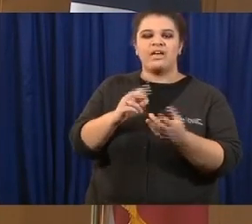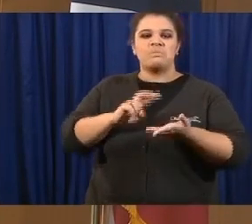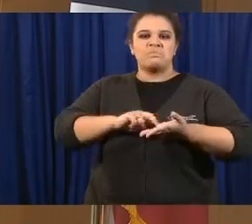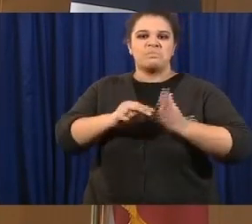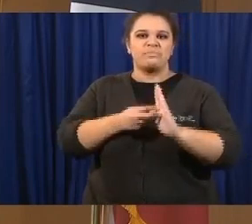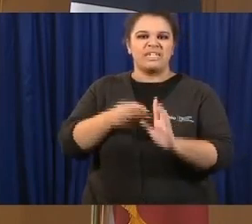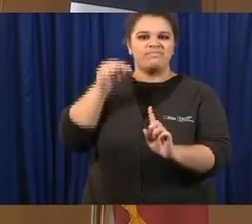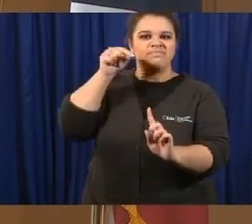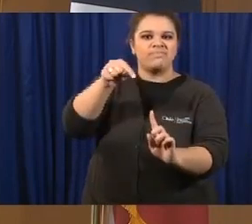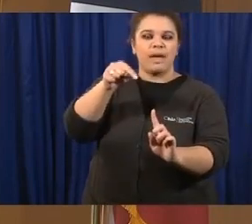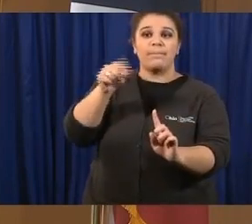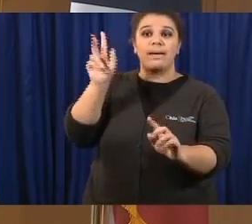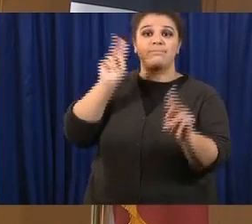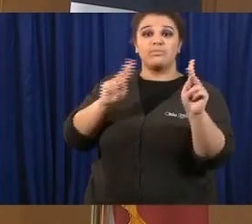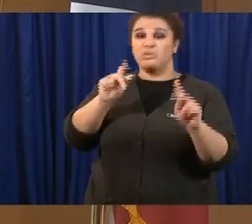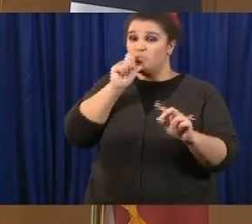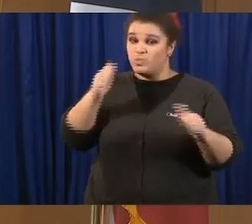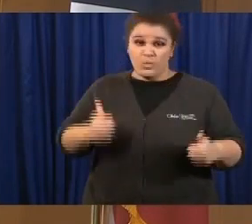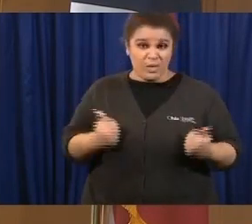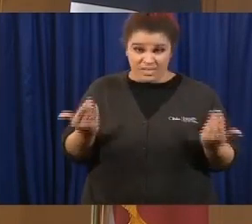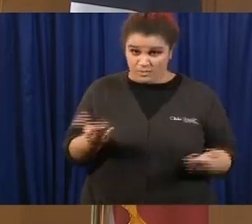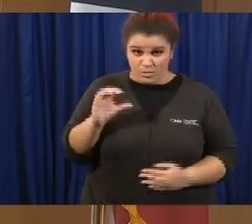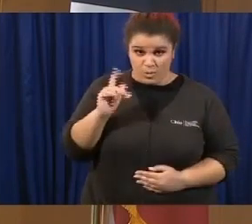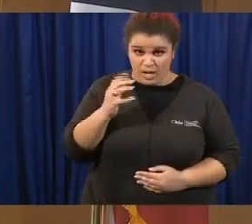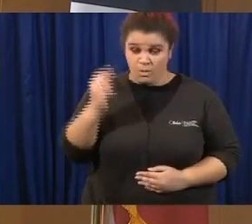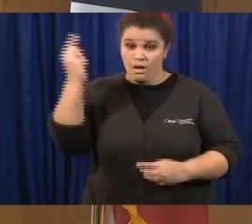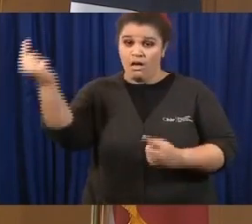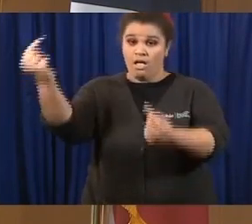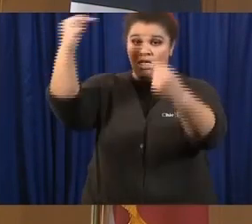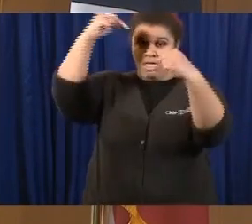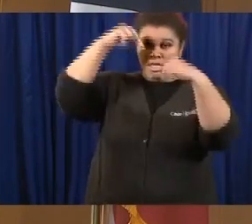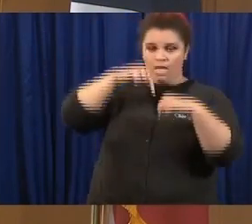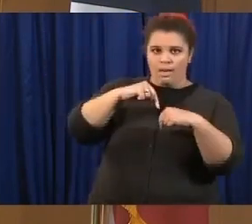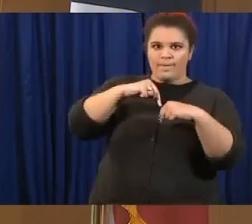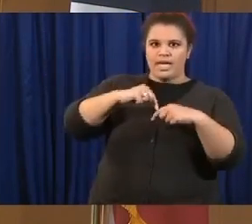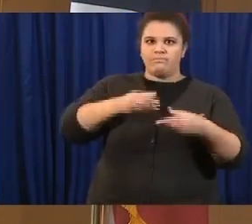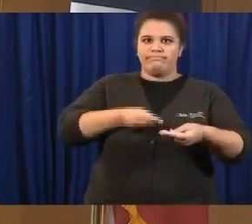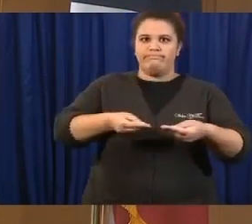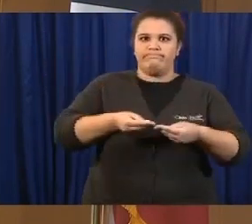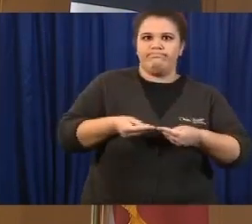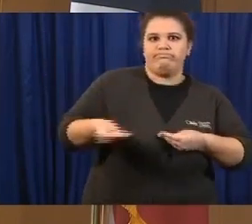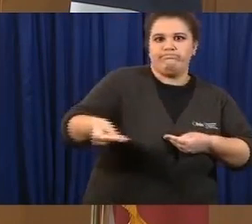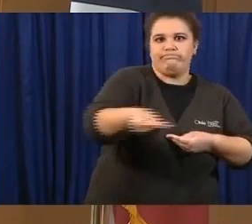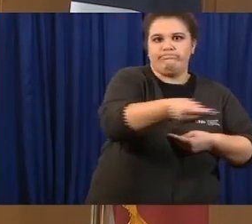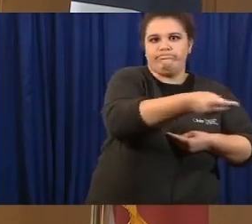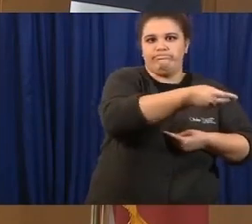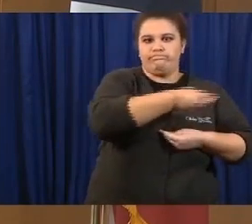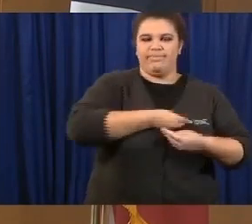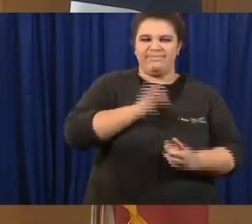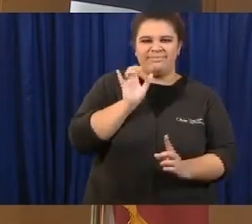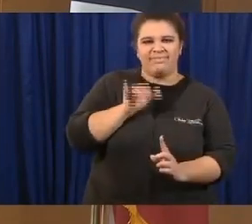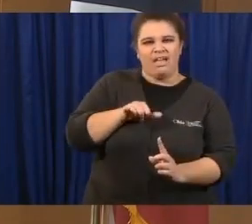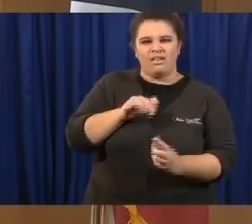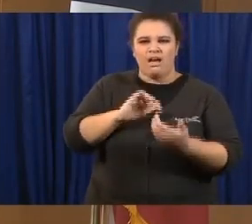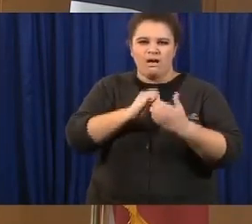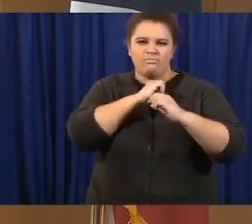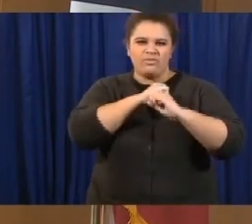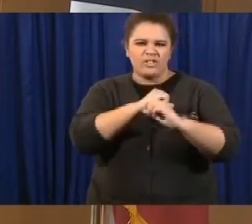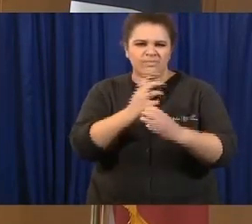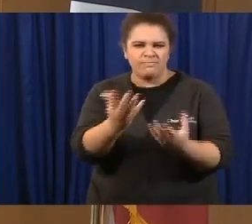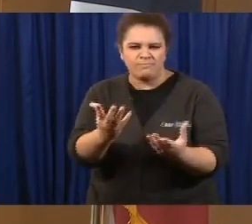Well, Ben, once again, you've hit the tough question, but a very, very good question.